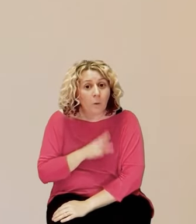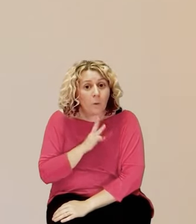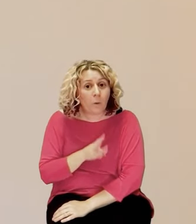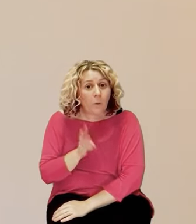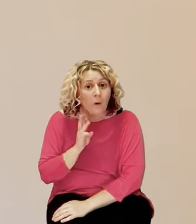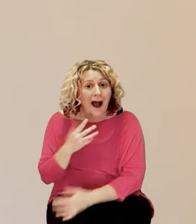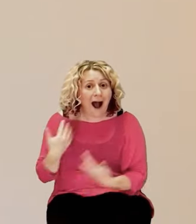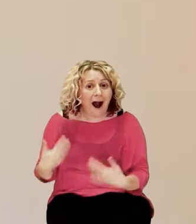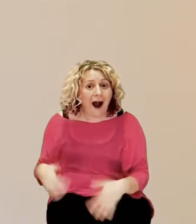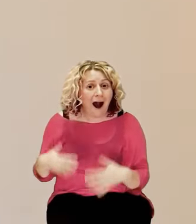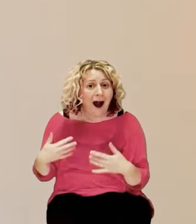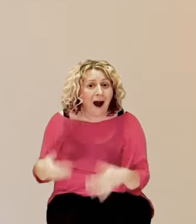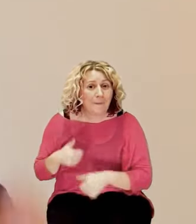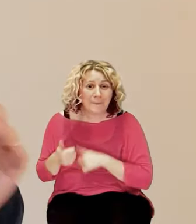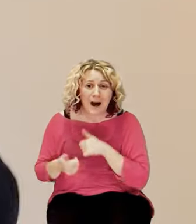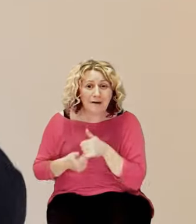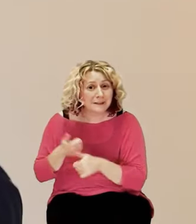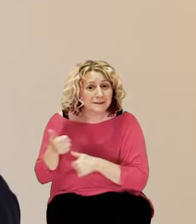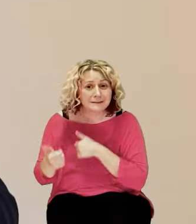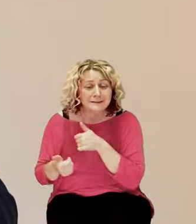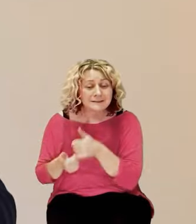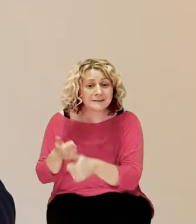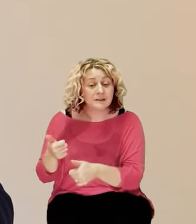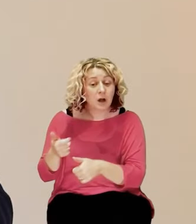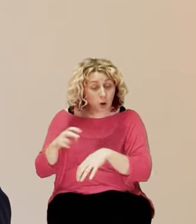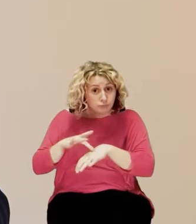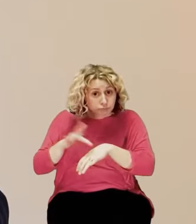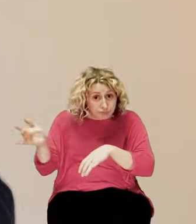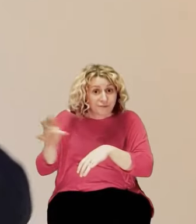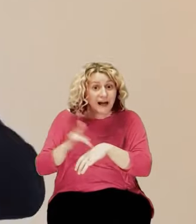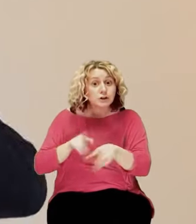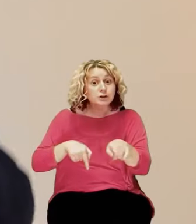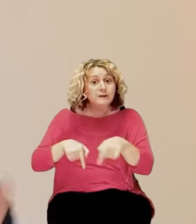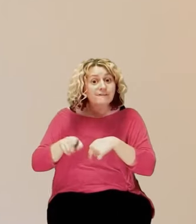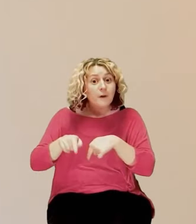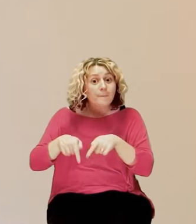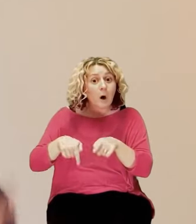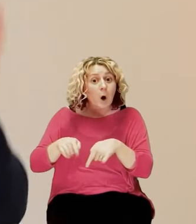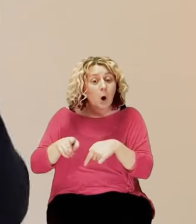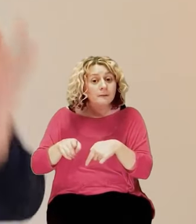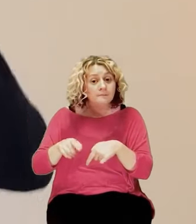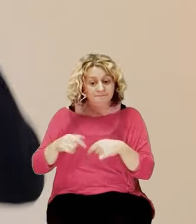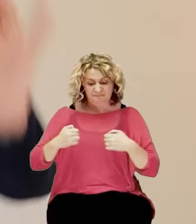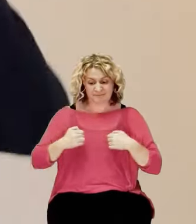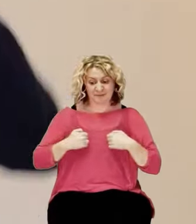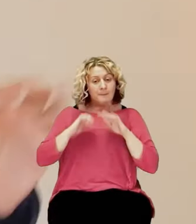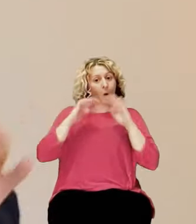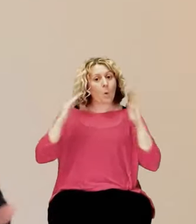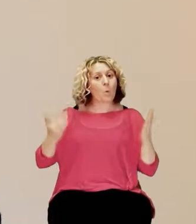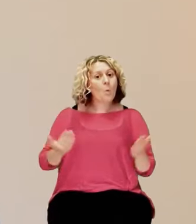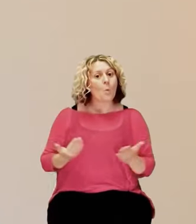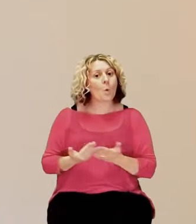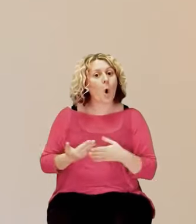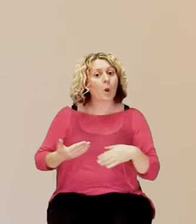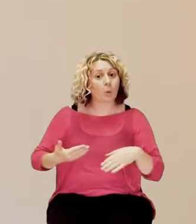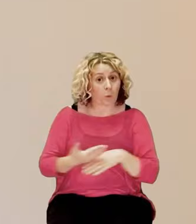Isn't it marvellous? In professional football, in the little world I work in, people meet in